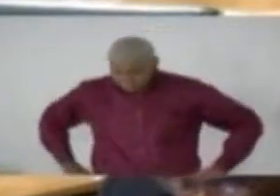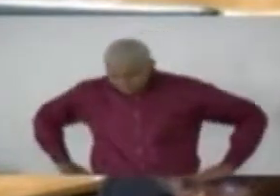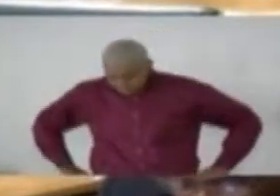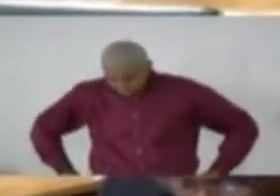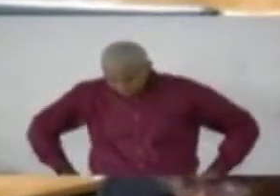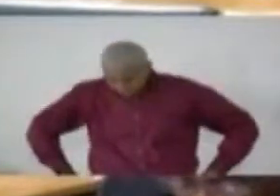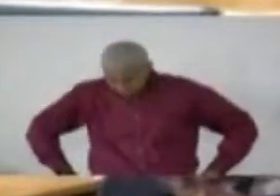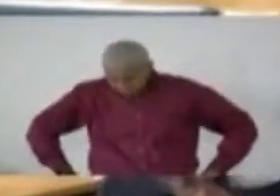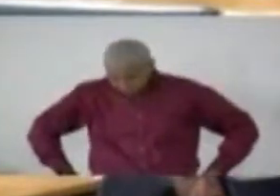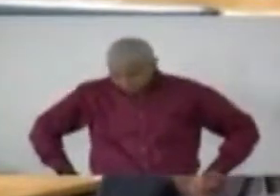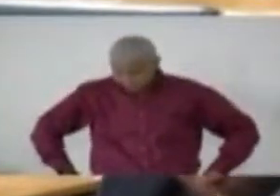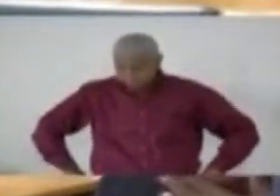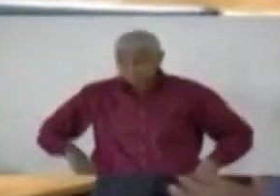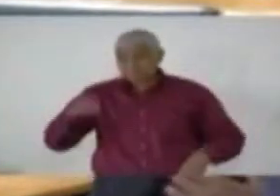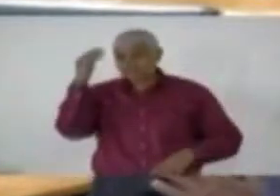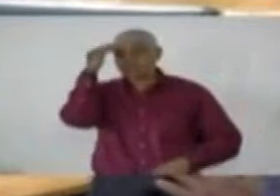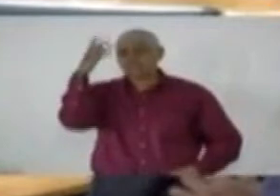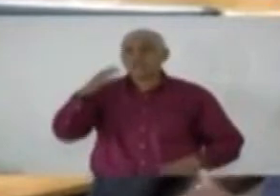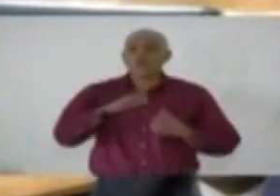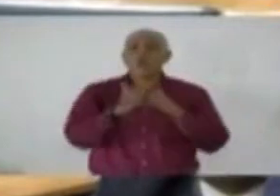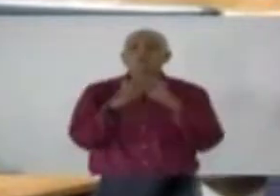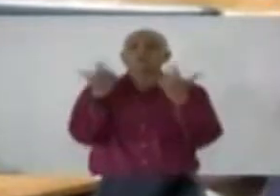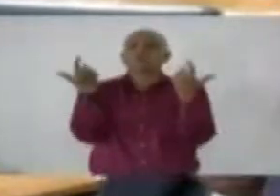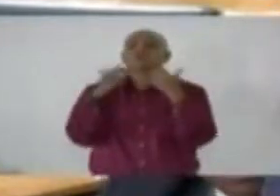But I tell you how big a trouble we can be in.